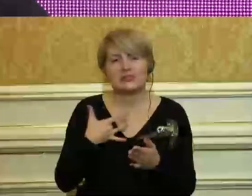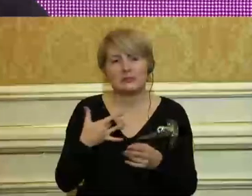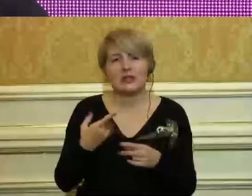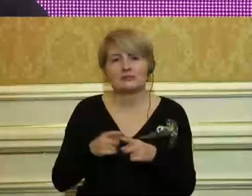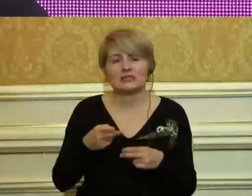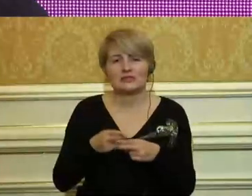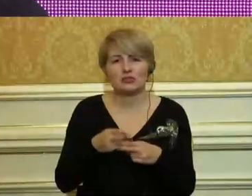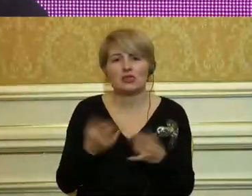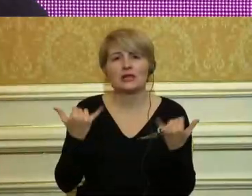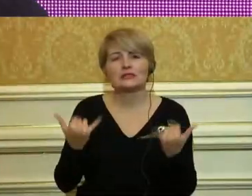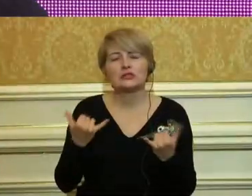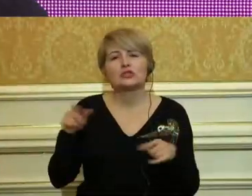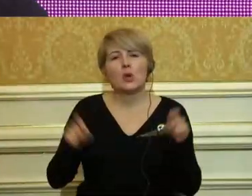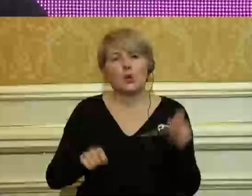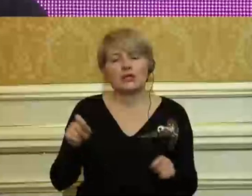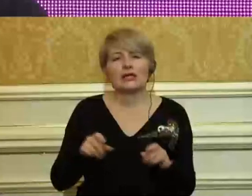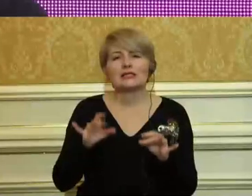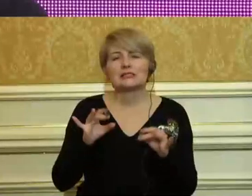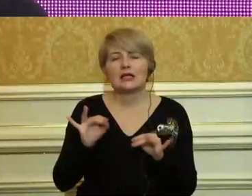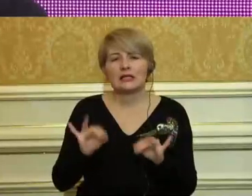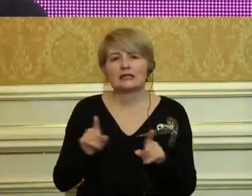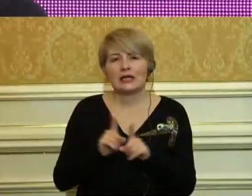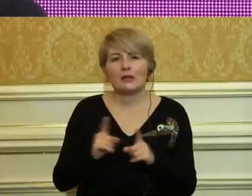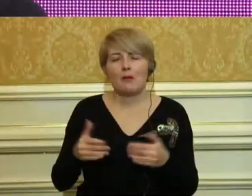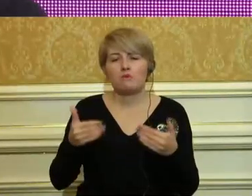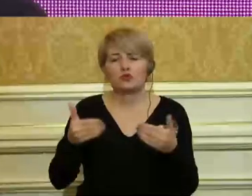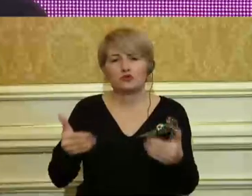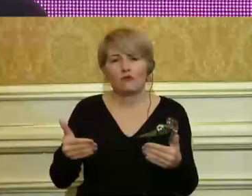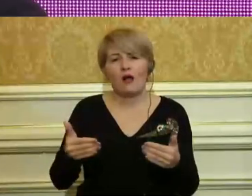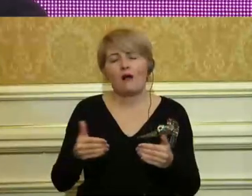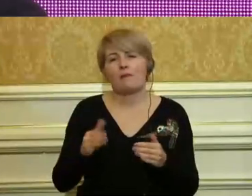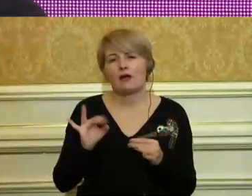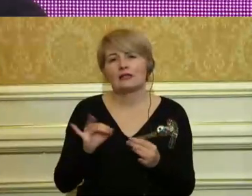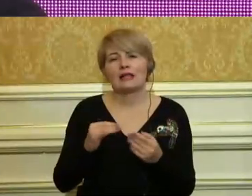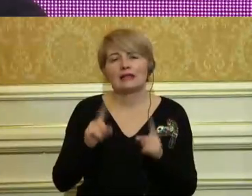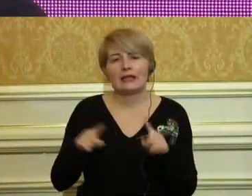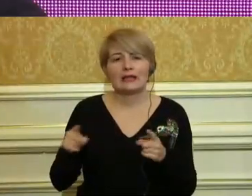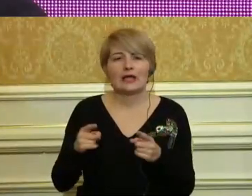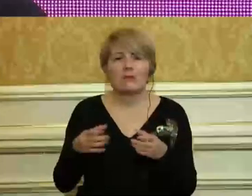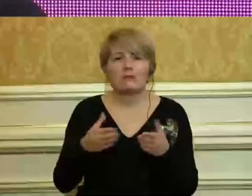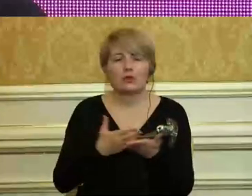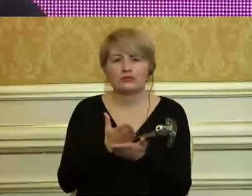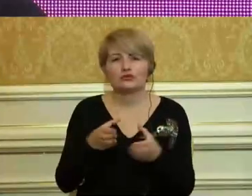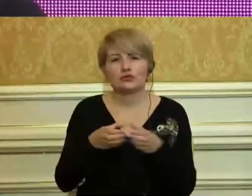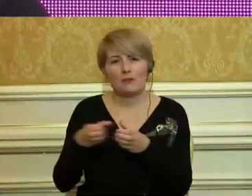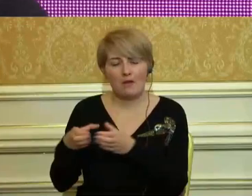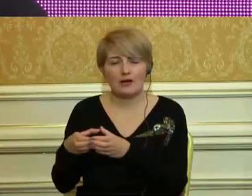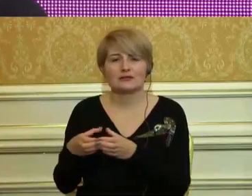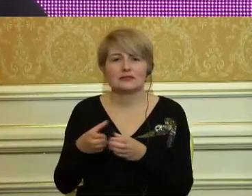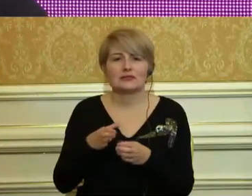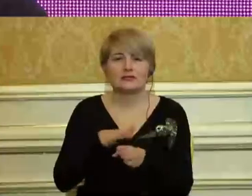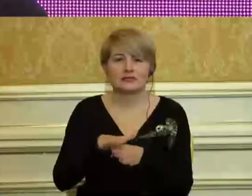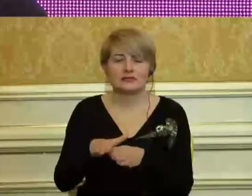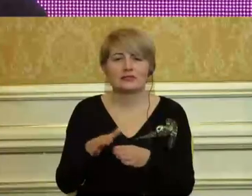people, those who are really too far from using these values. But for us, it should be ratification of